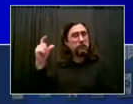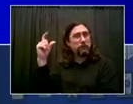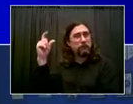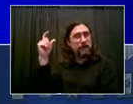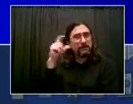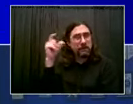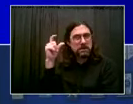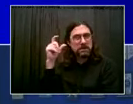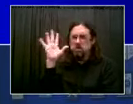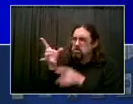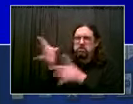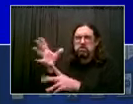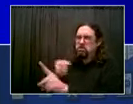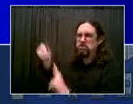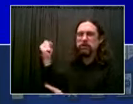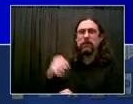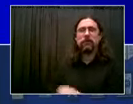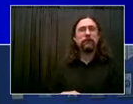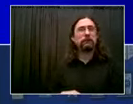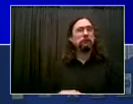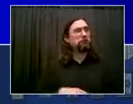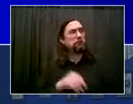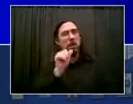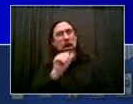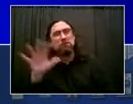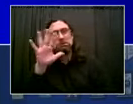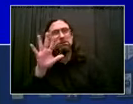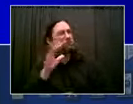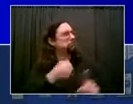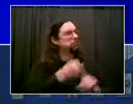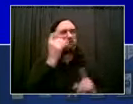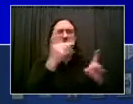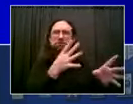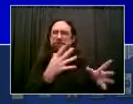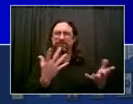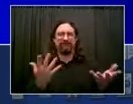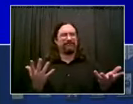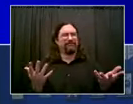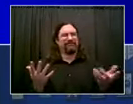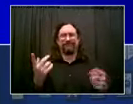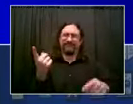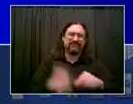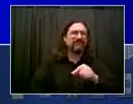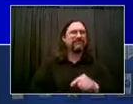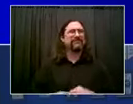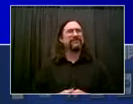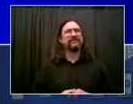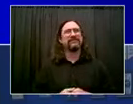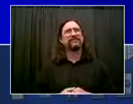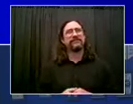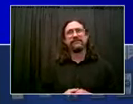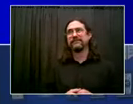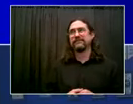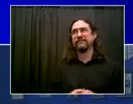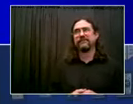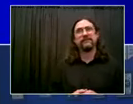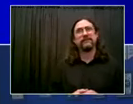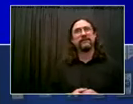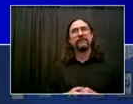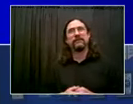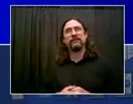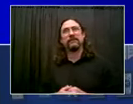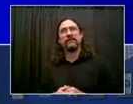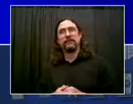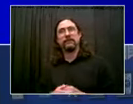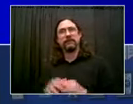out people of goodwill to stand in solidarity with each other and support each other, but also clear consequences for anyone who commits a hate